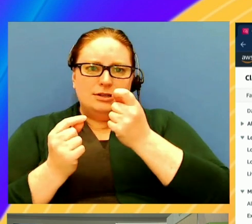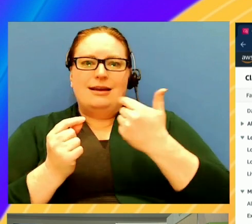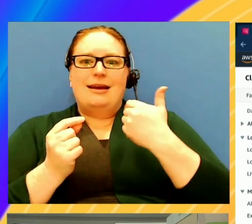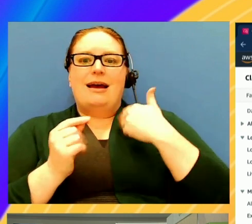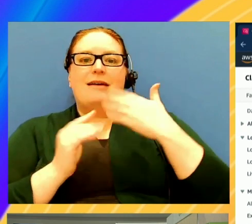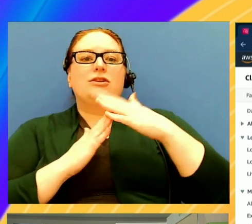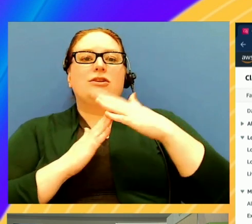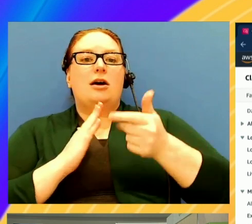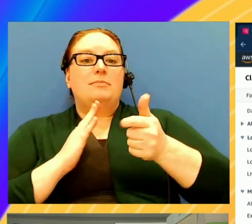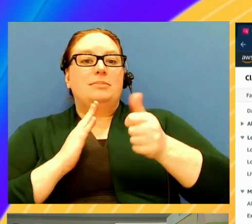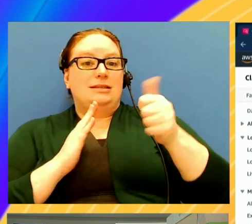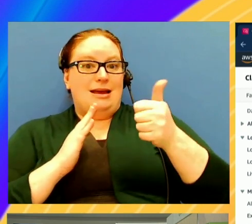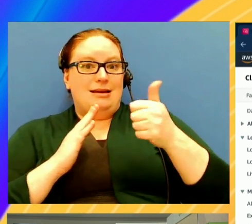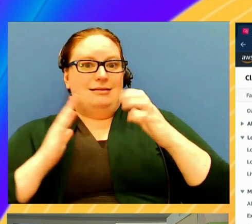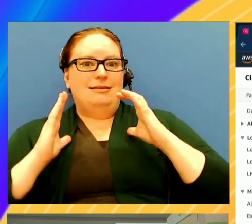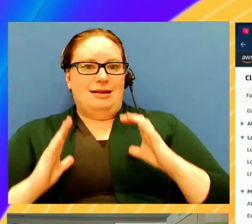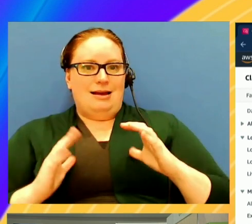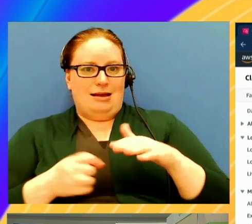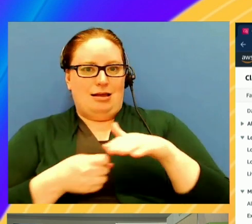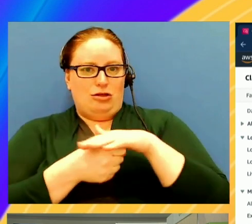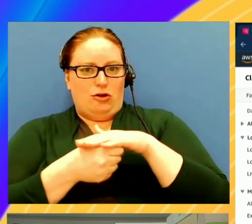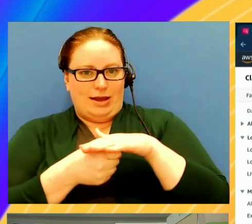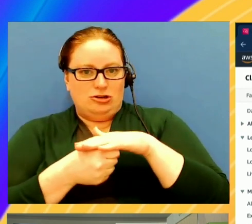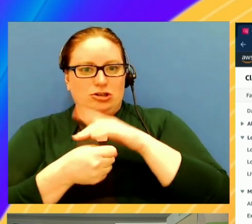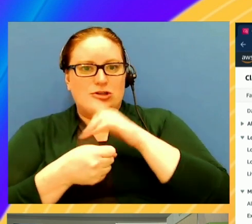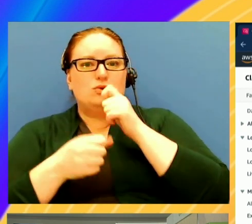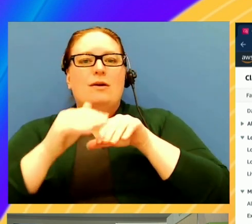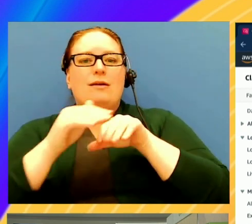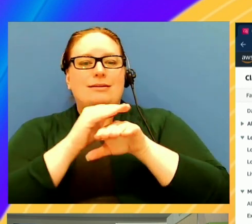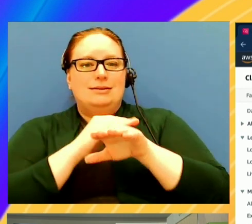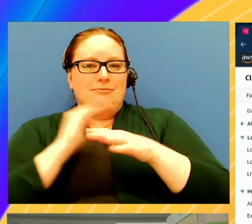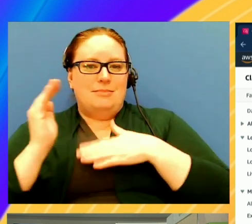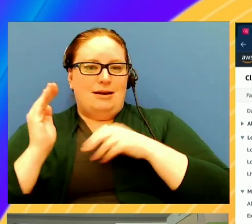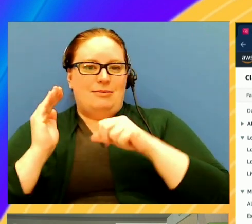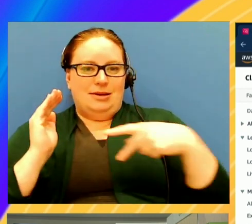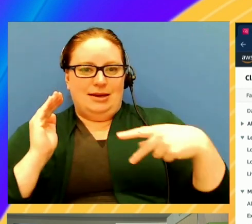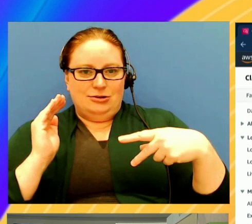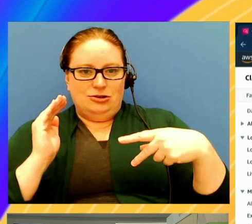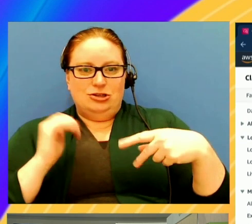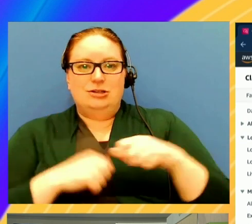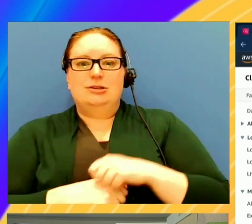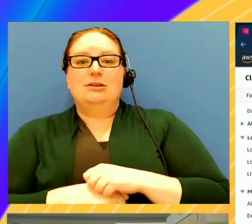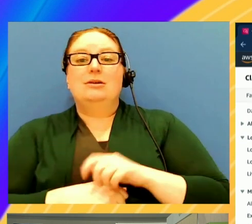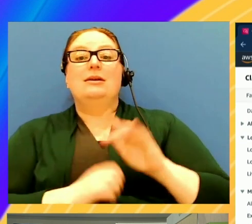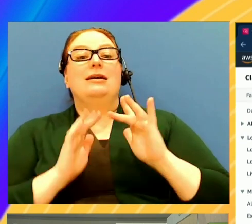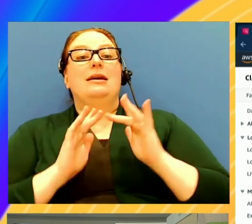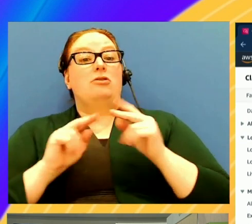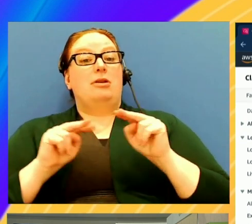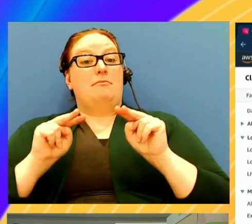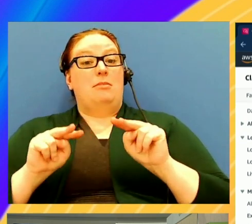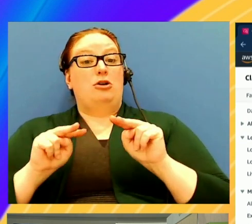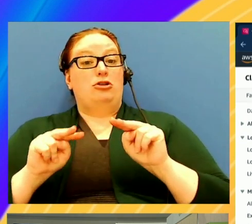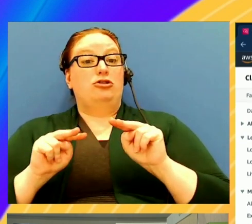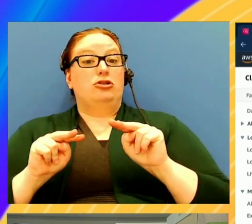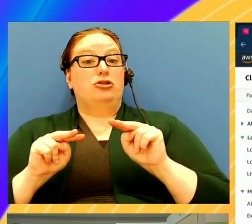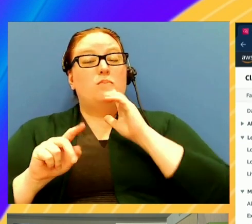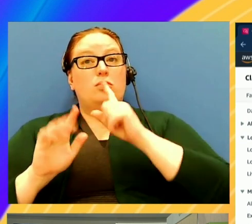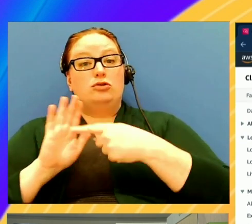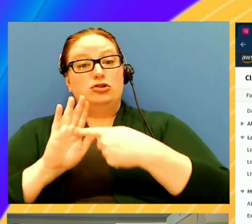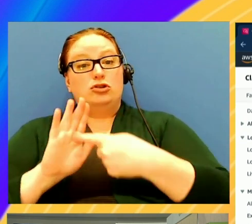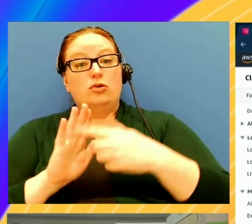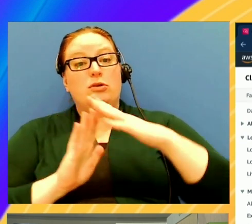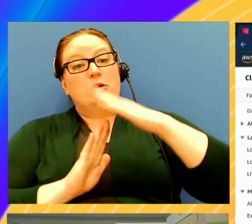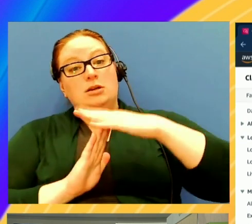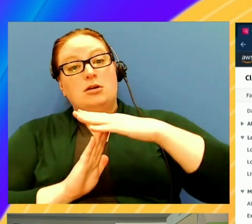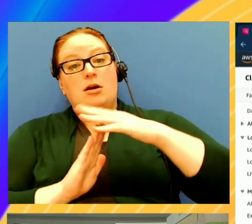10 client locations who are accessing my application. Internet Monitor actually shows you the top 10